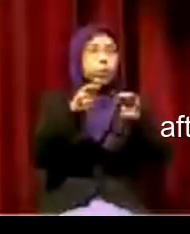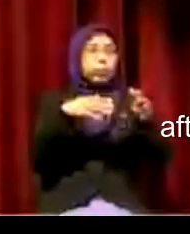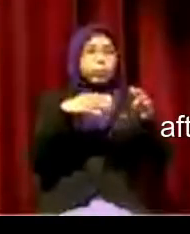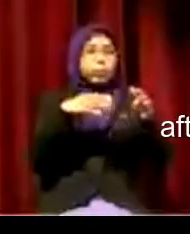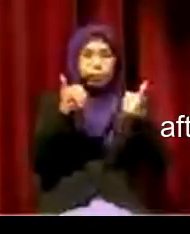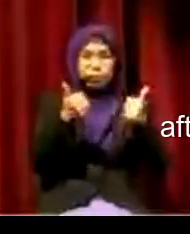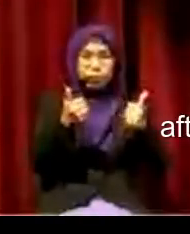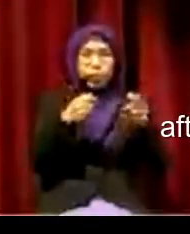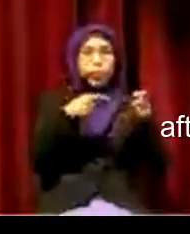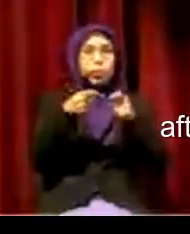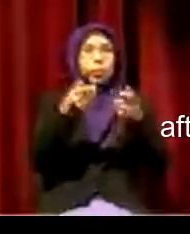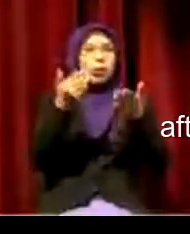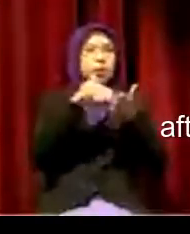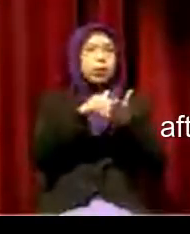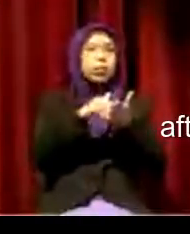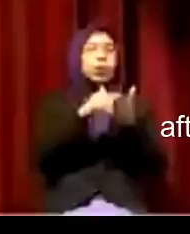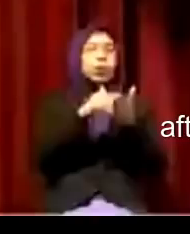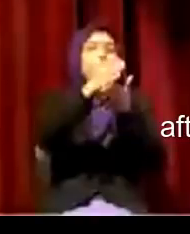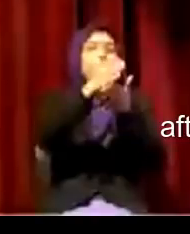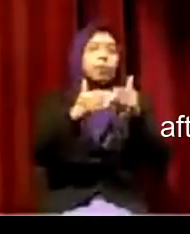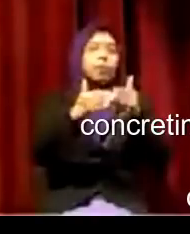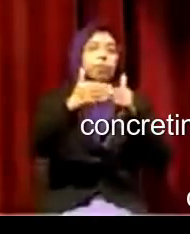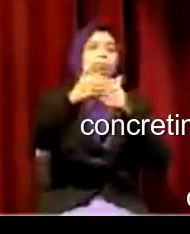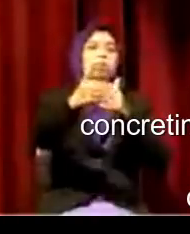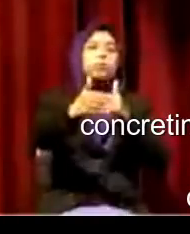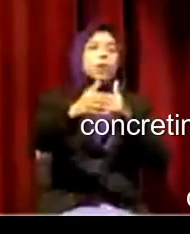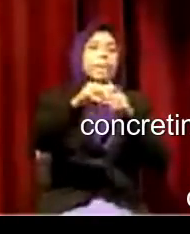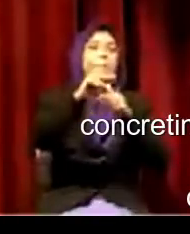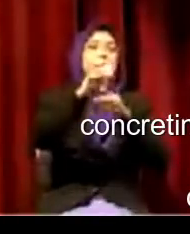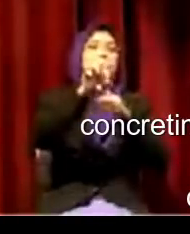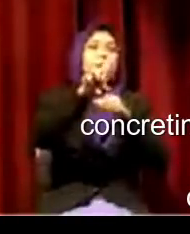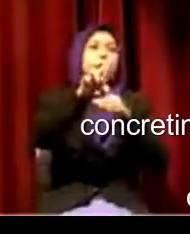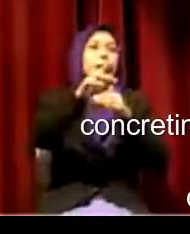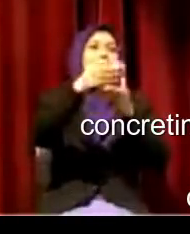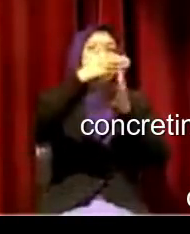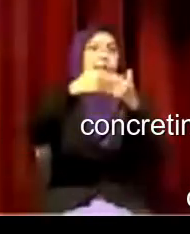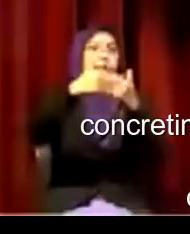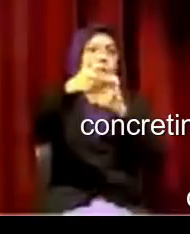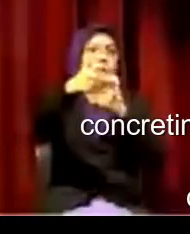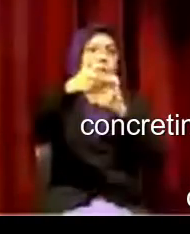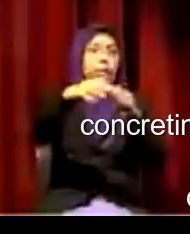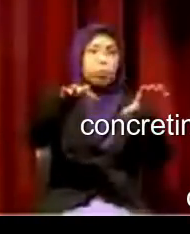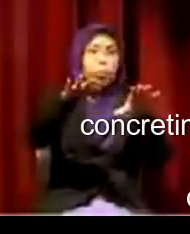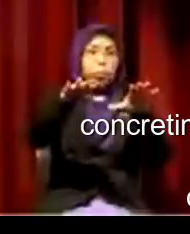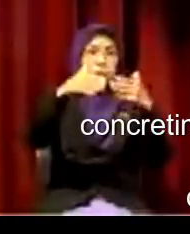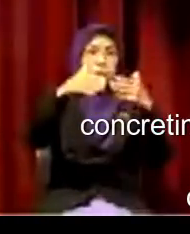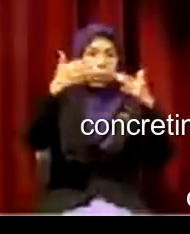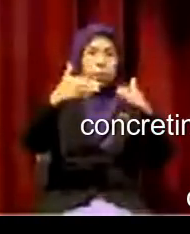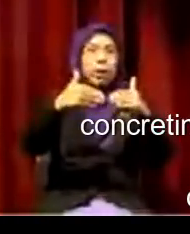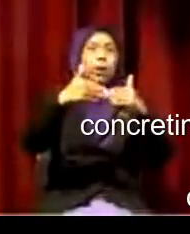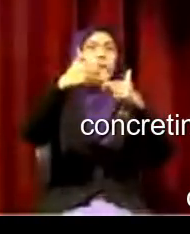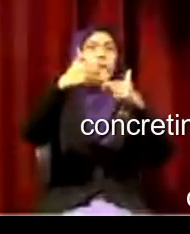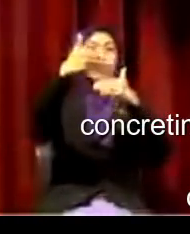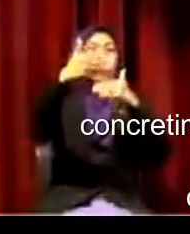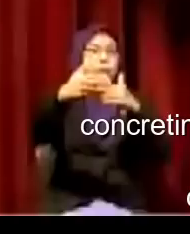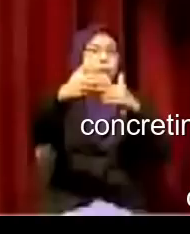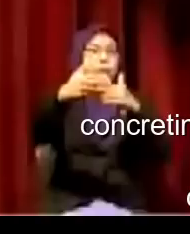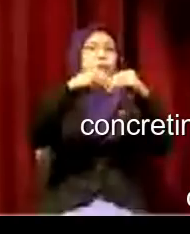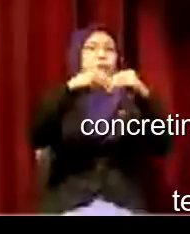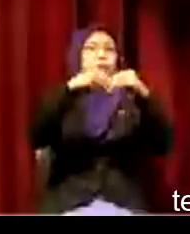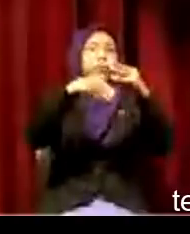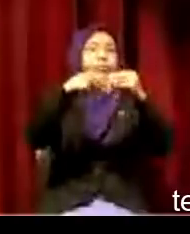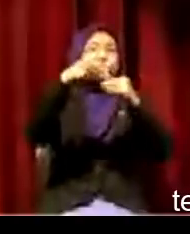of maybe half a meter length, concreting will be done immediately to stabilize the exposed